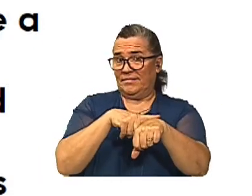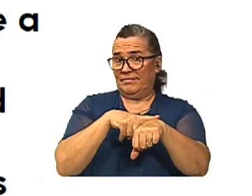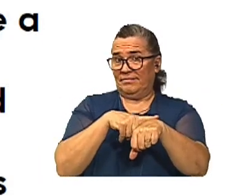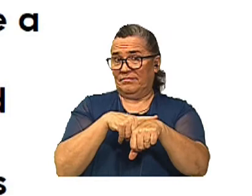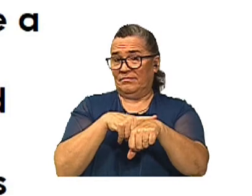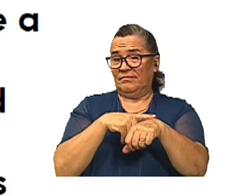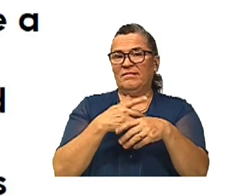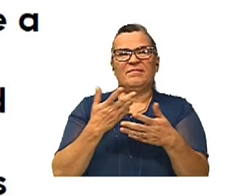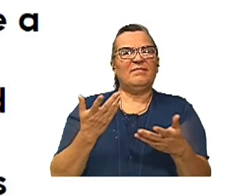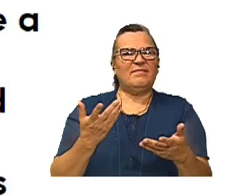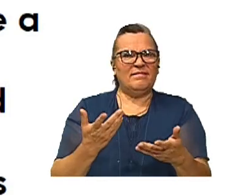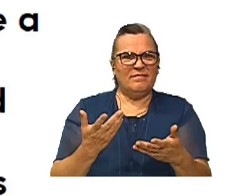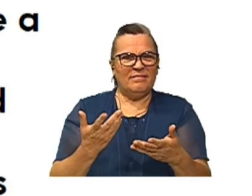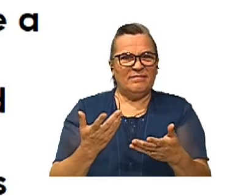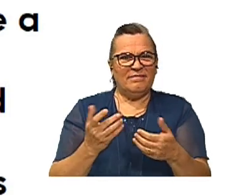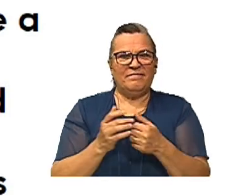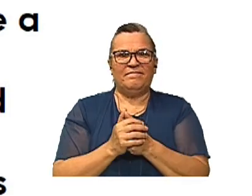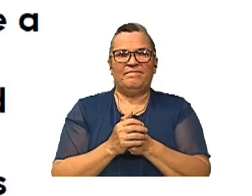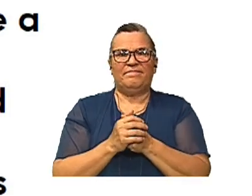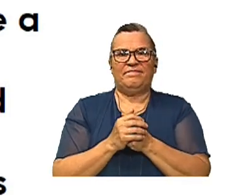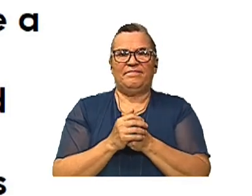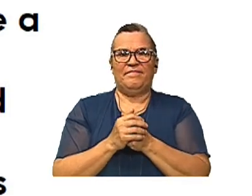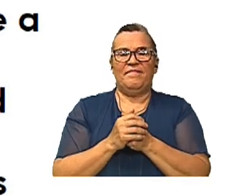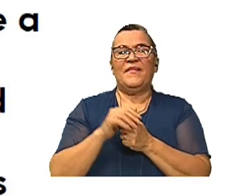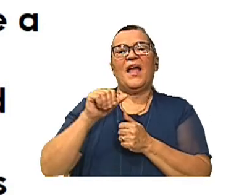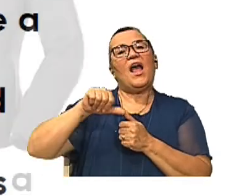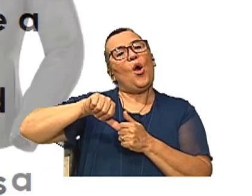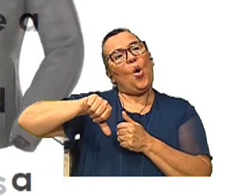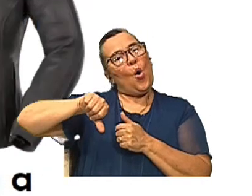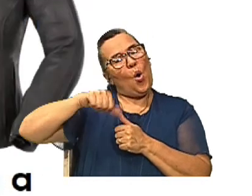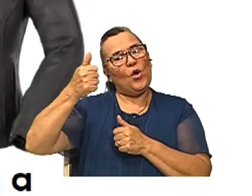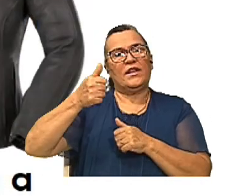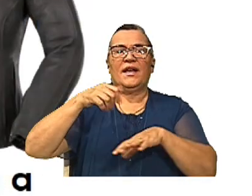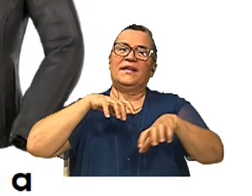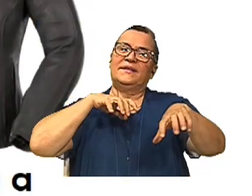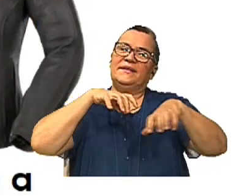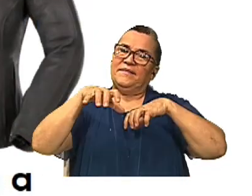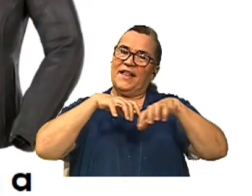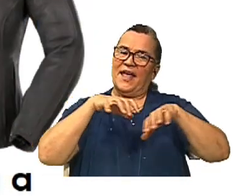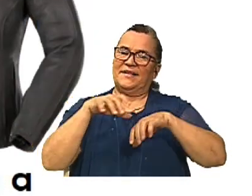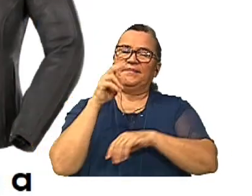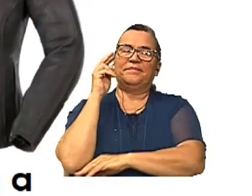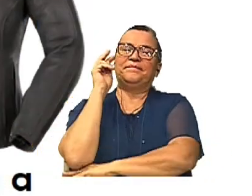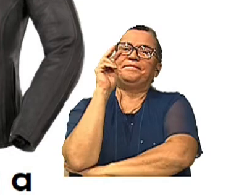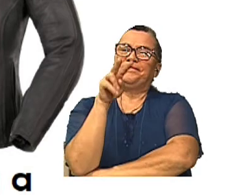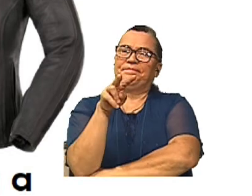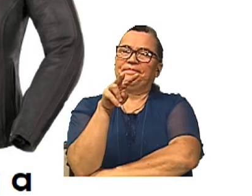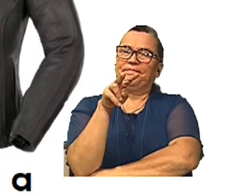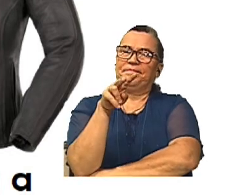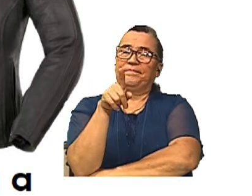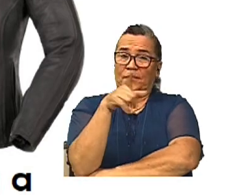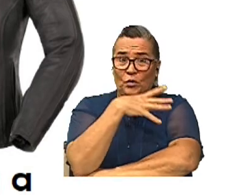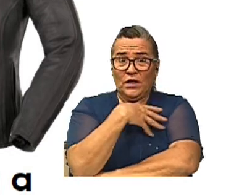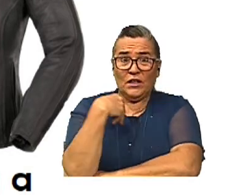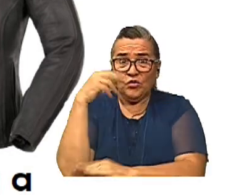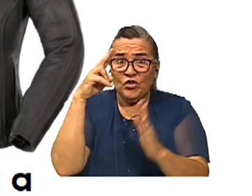to go to another activity. We are going to, do you like